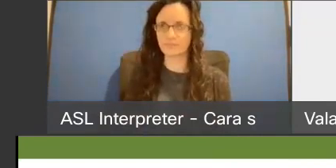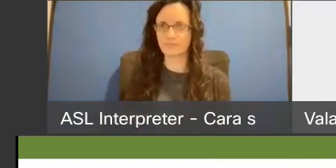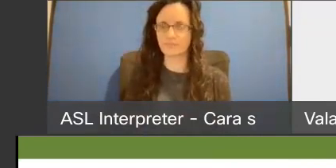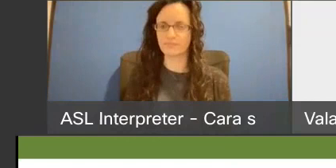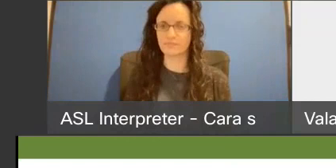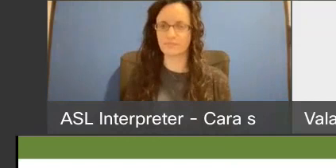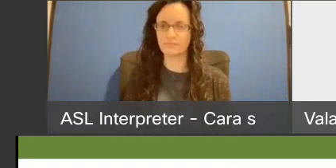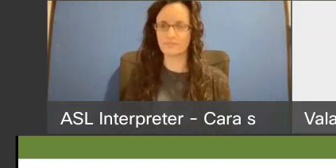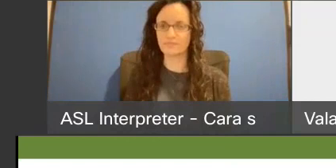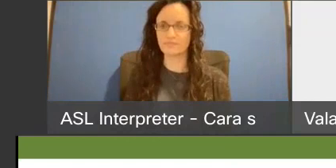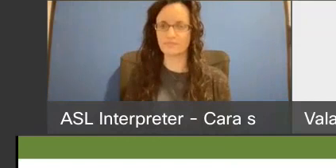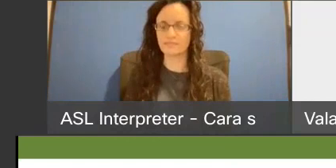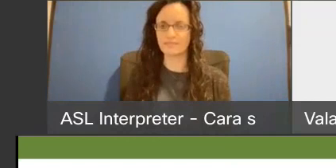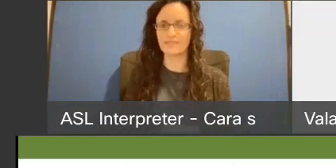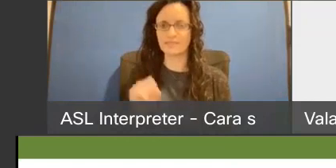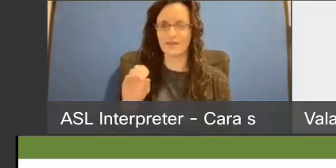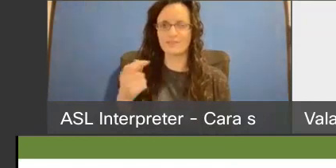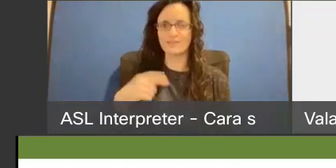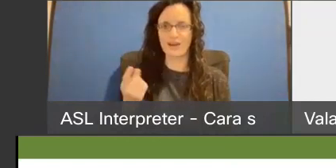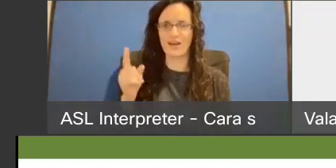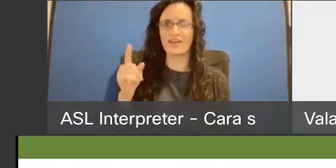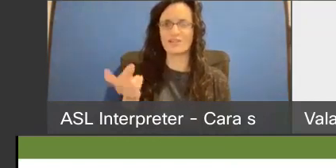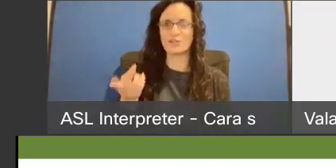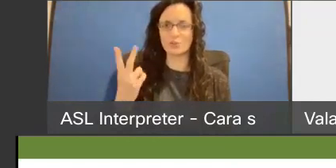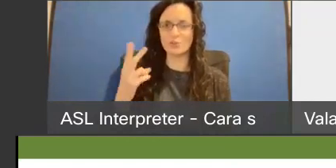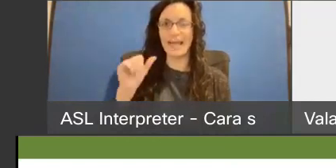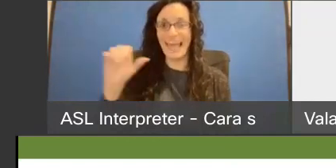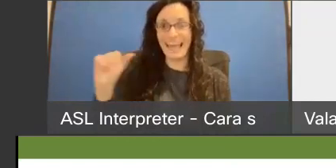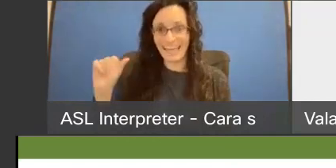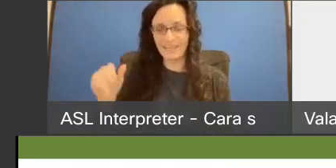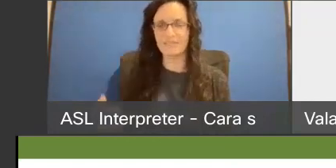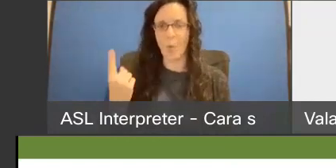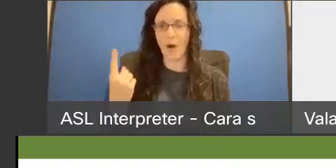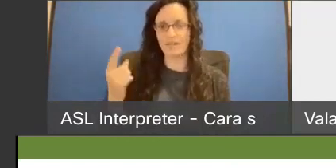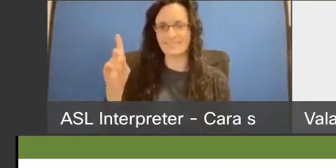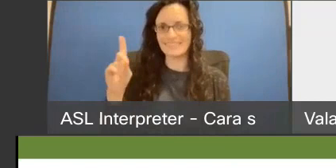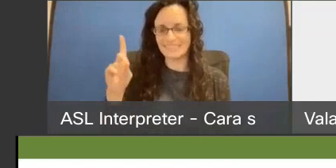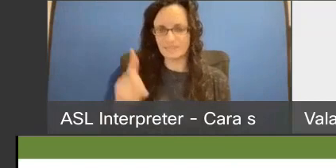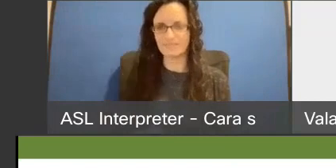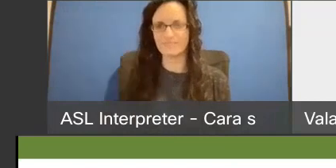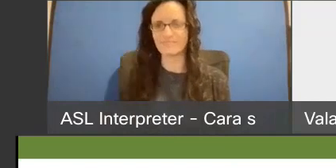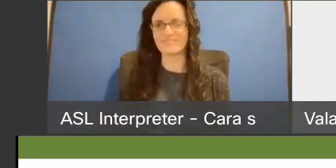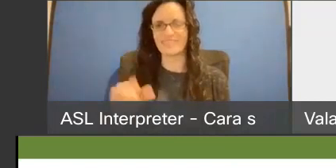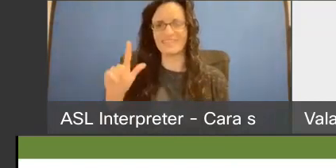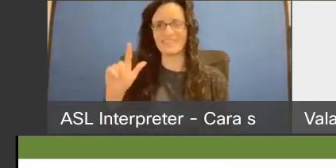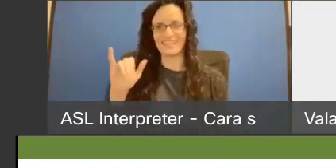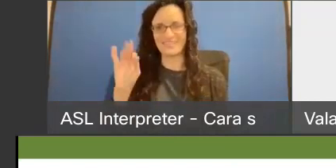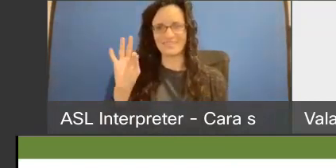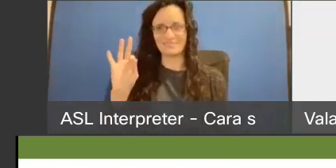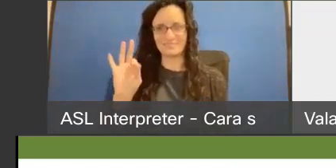So 2 A's and a D, Larry. So far. Any others? Yeah. Next time we'll set this up as a poll. There you